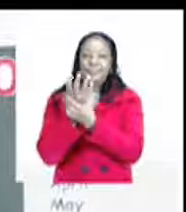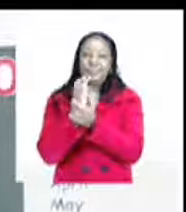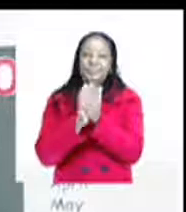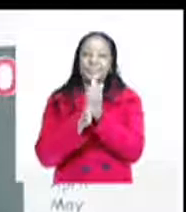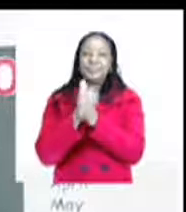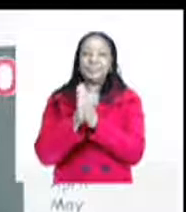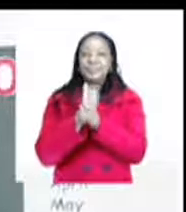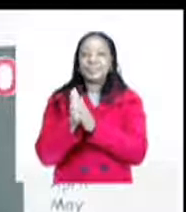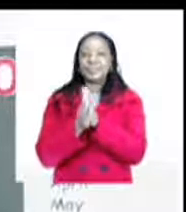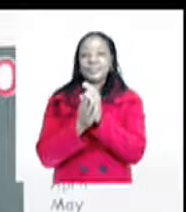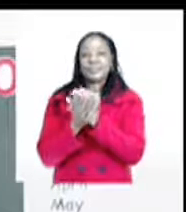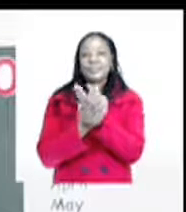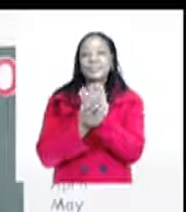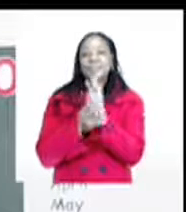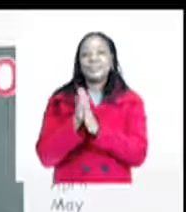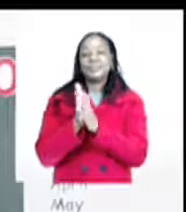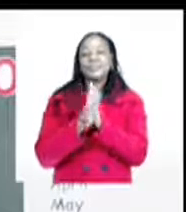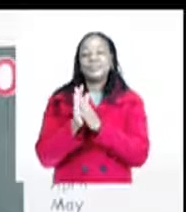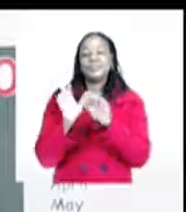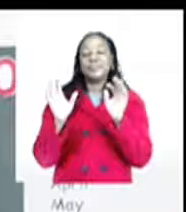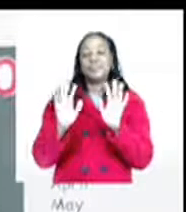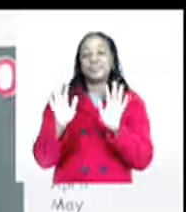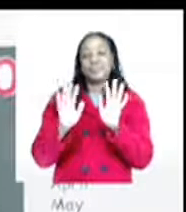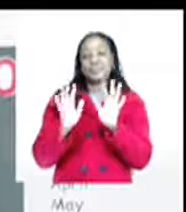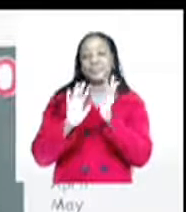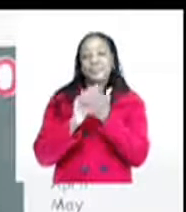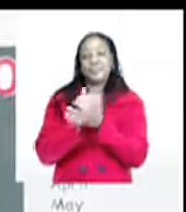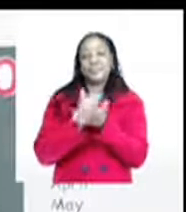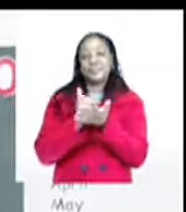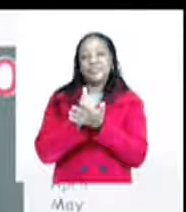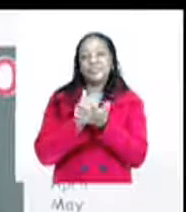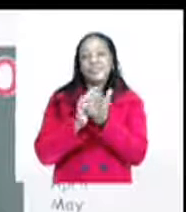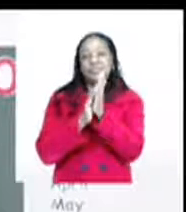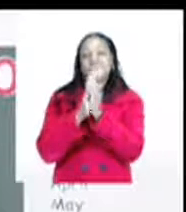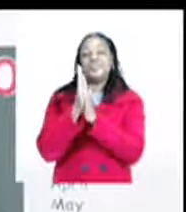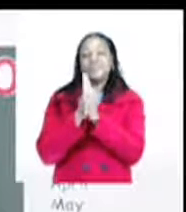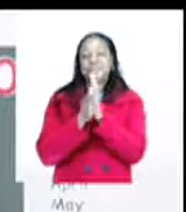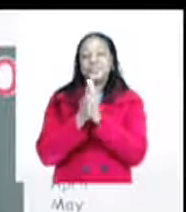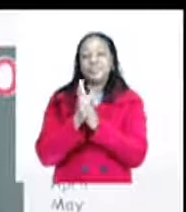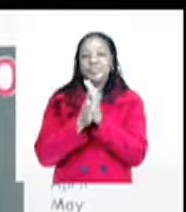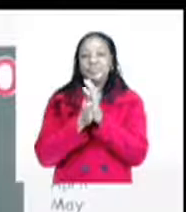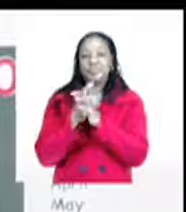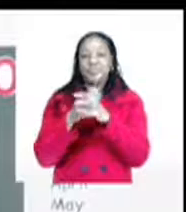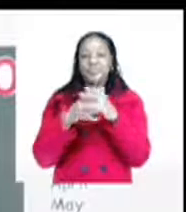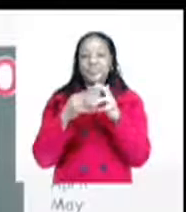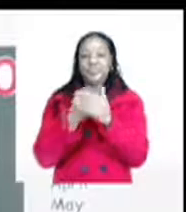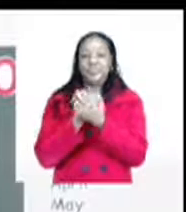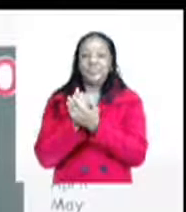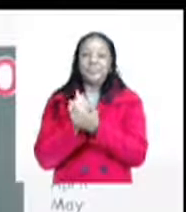inside and forth. Now your hands and mine are clean. We have